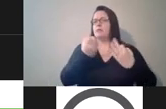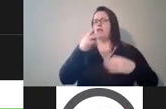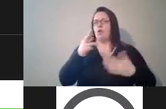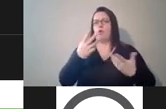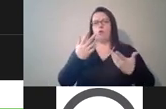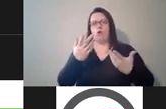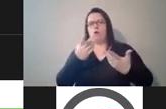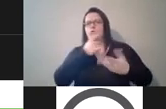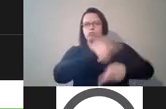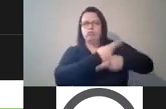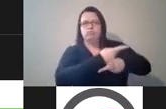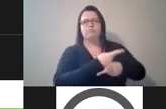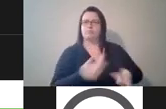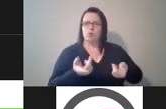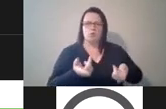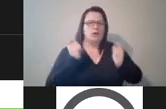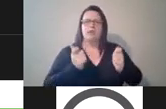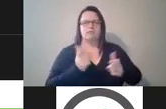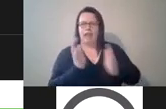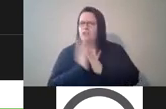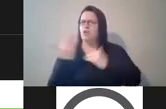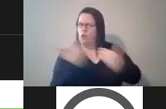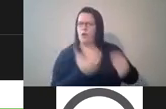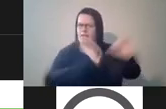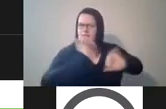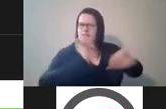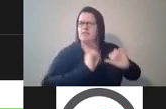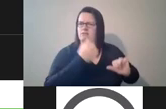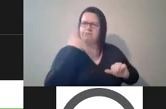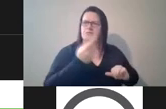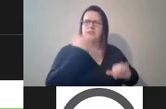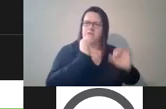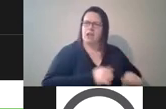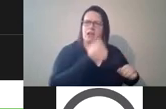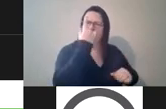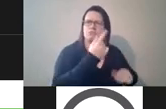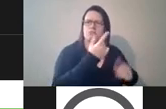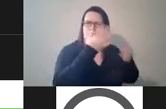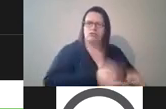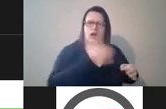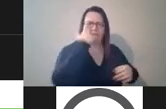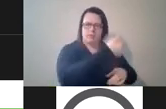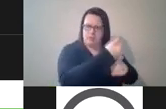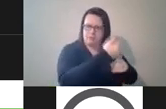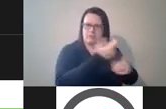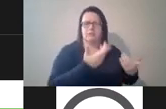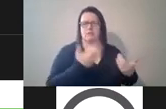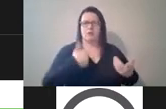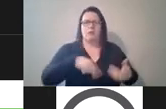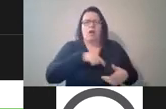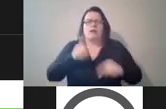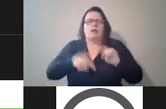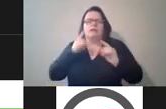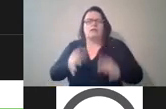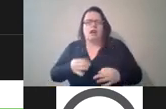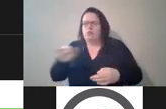for a capacity assessment. Well, let's hurry up and assess that person's capacity because we're not sure what they're going to do about, you know, such and such.